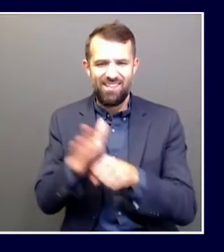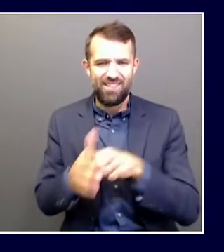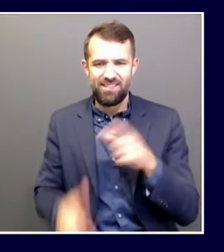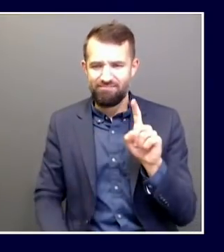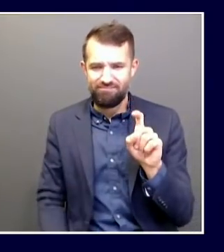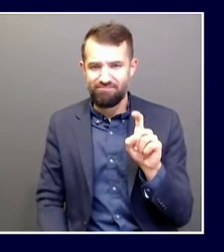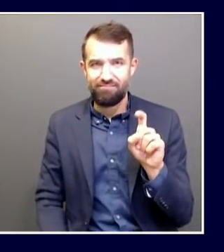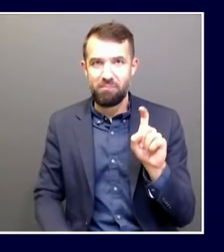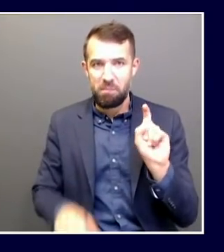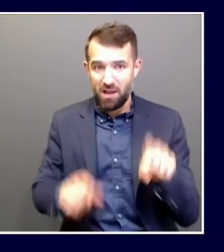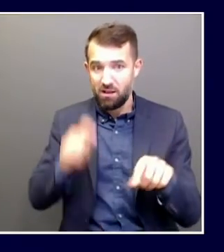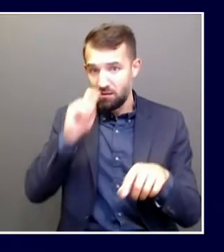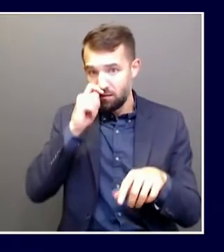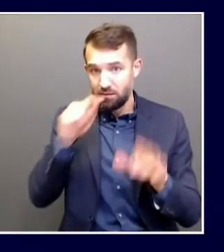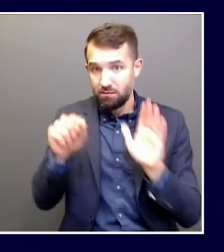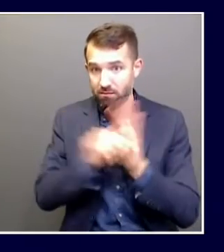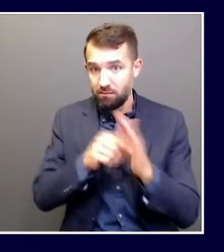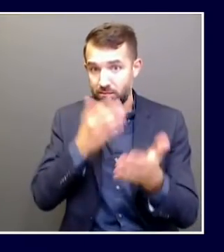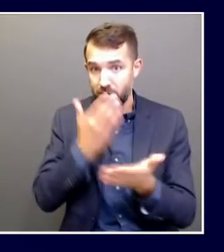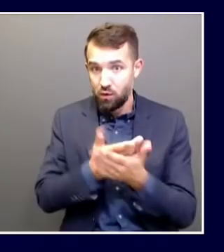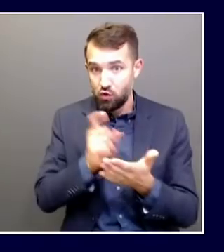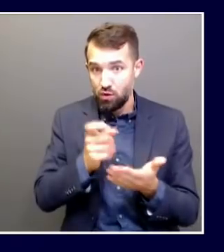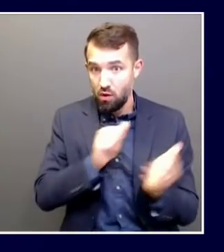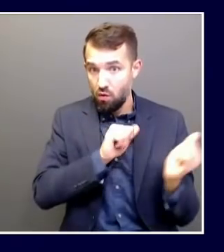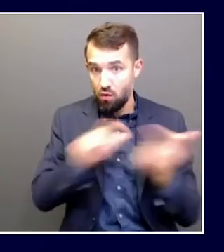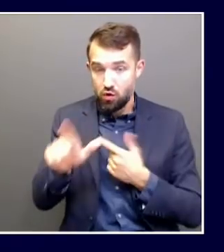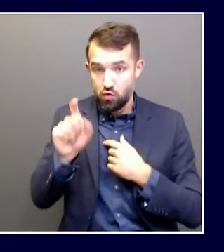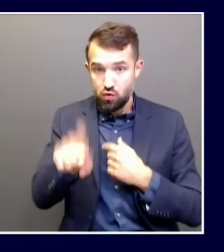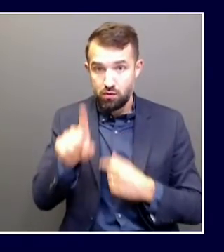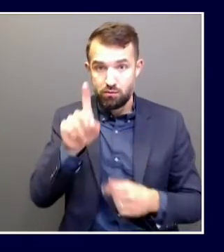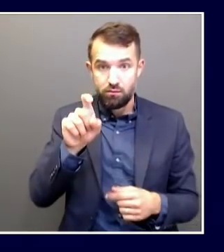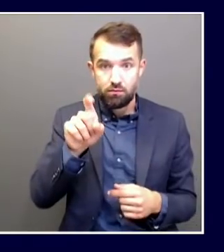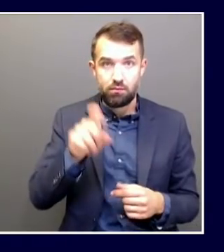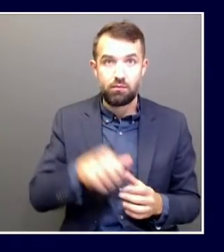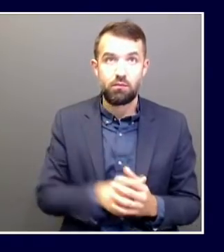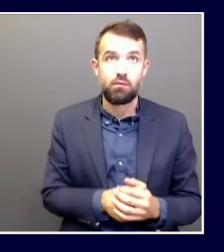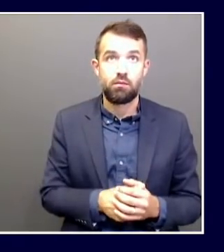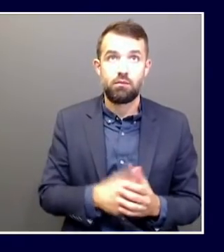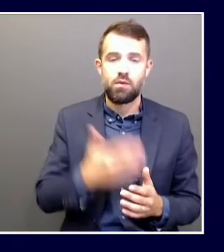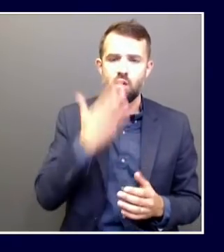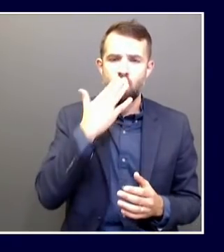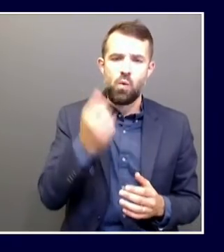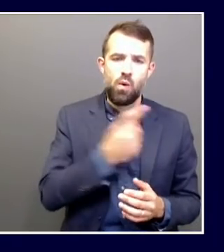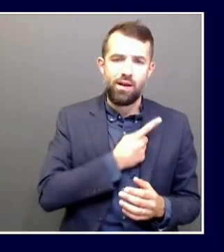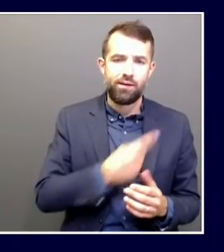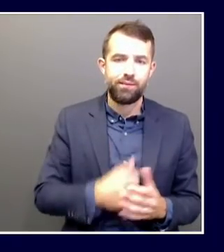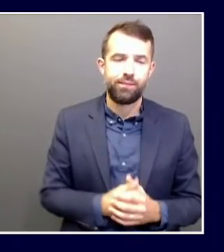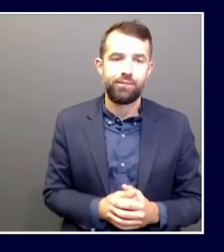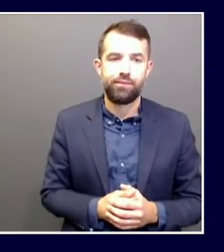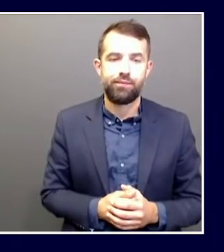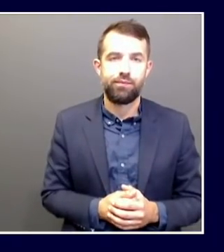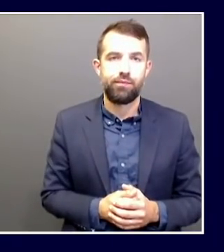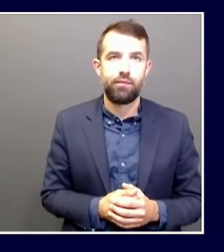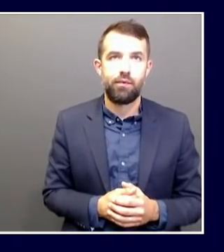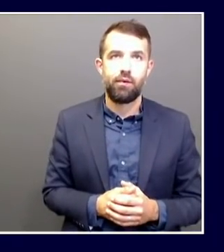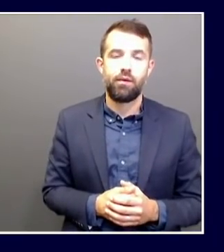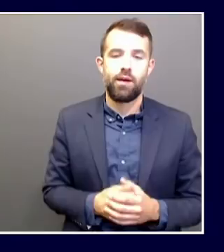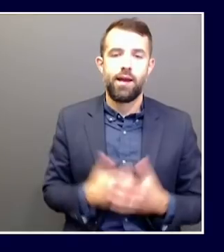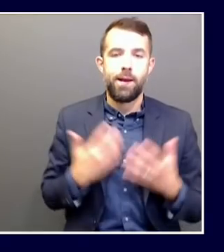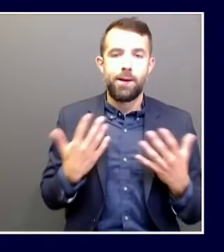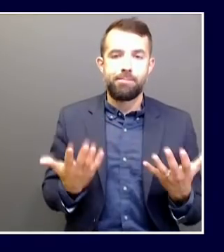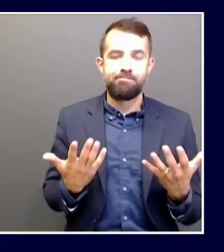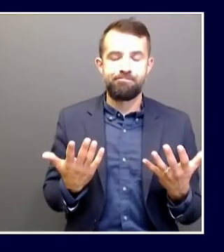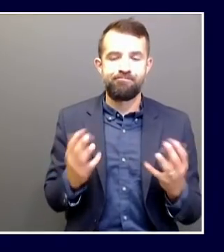individuals because of Delta variant? That's a great question, Chris. And the answer is I will try to explain it.